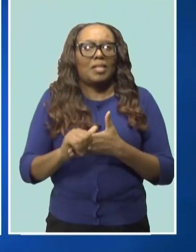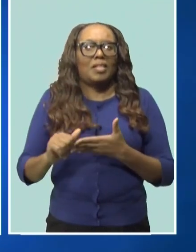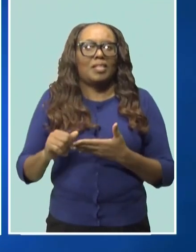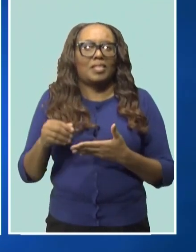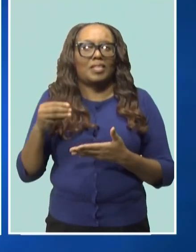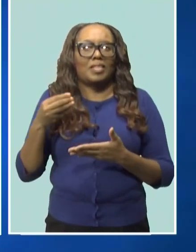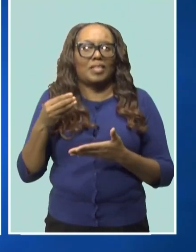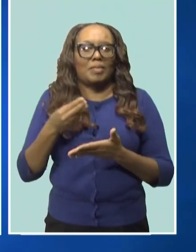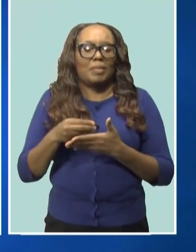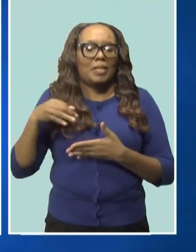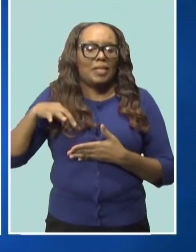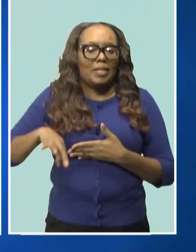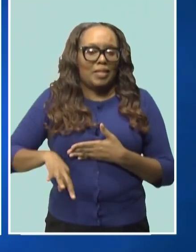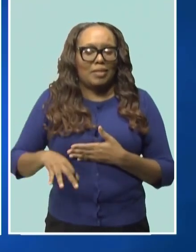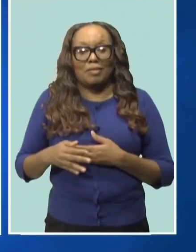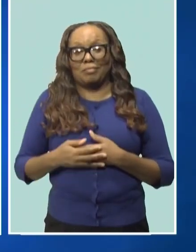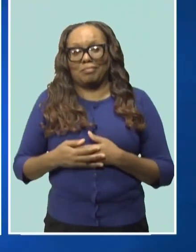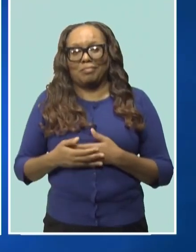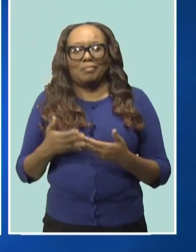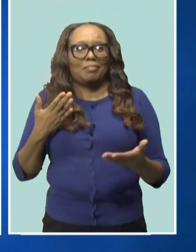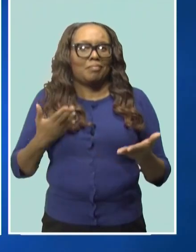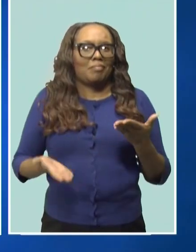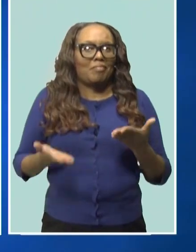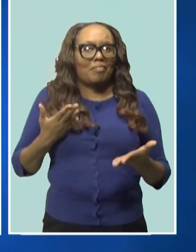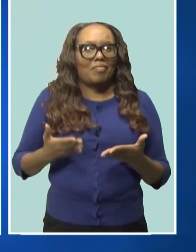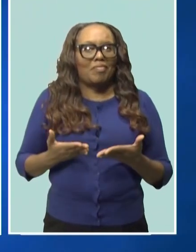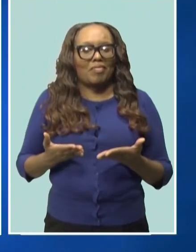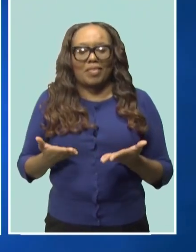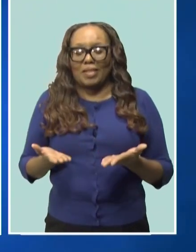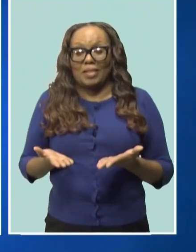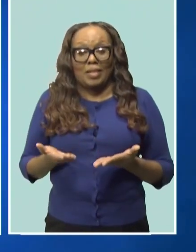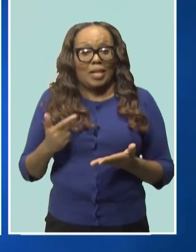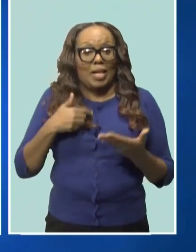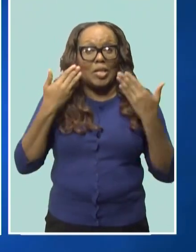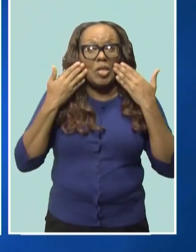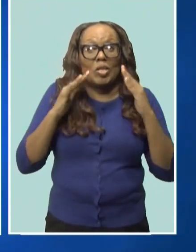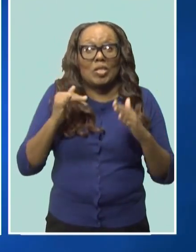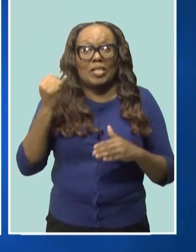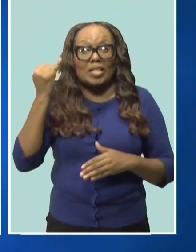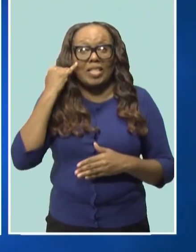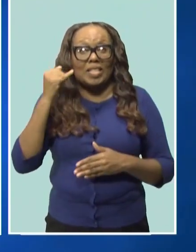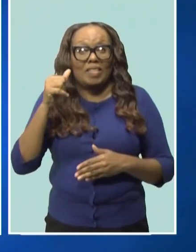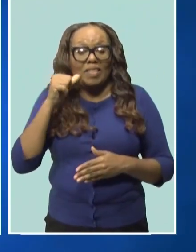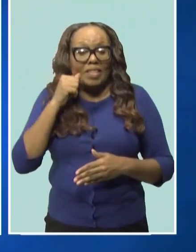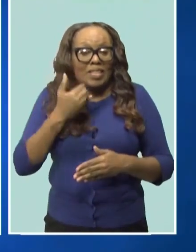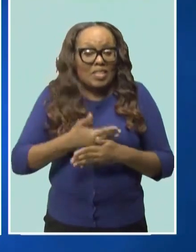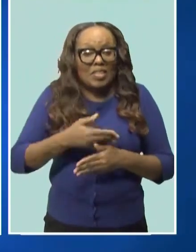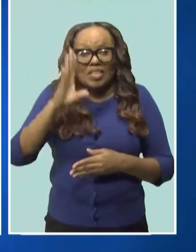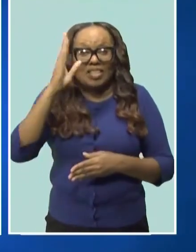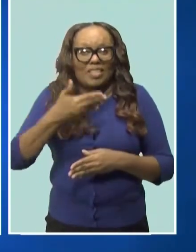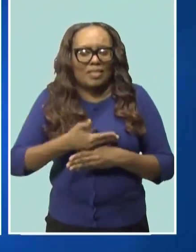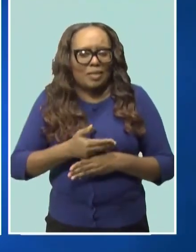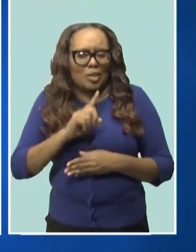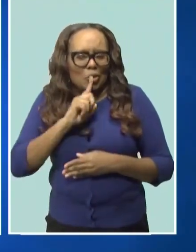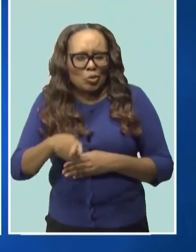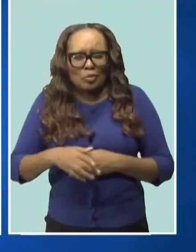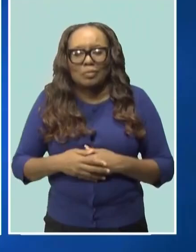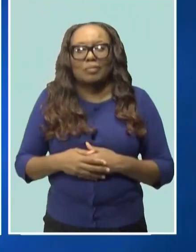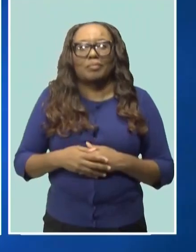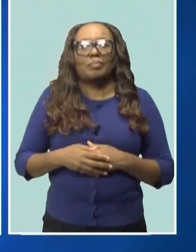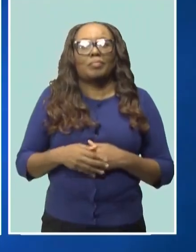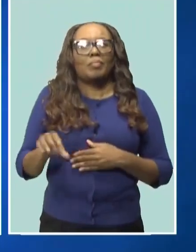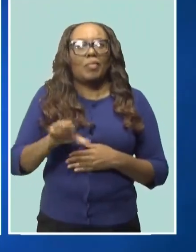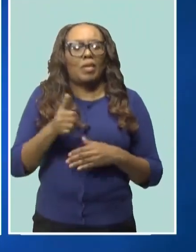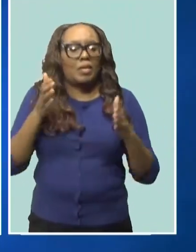or sons. You will have to tell me if that's true. I know you can be getting enough money. Other colleagues, Roxanne